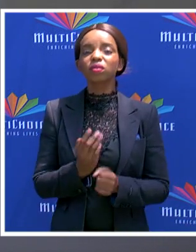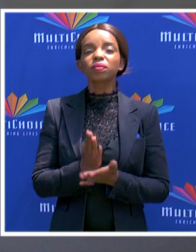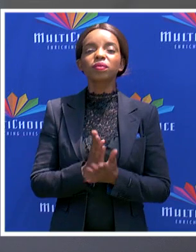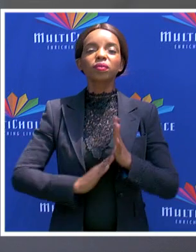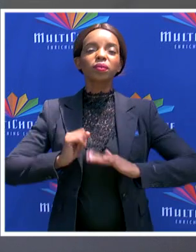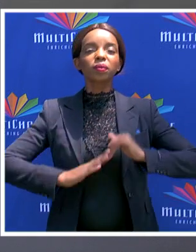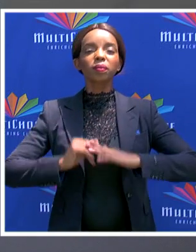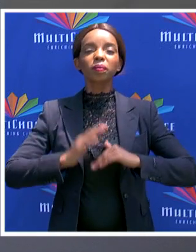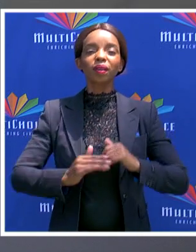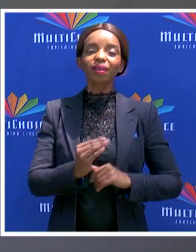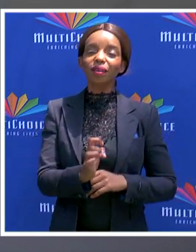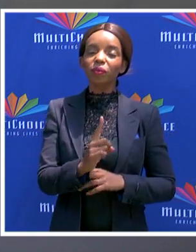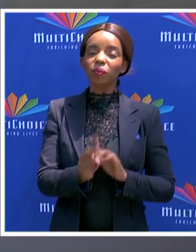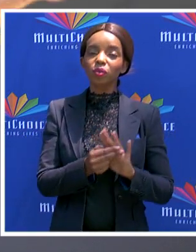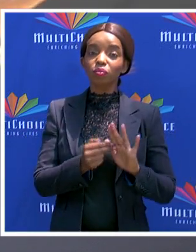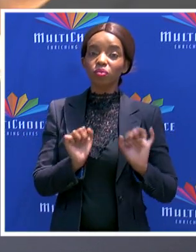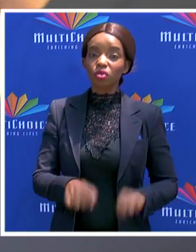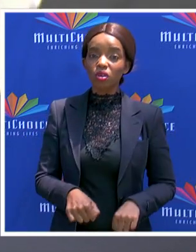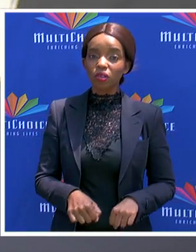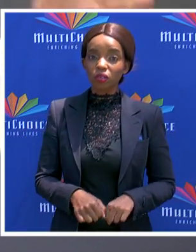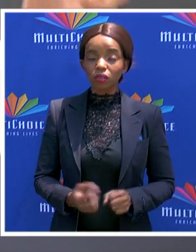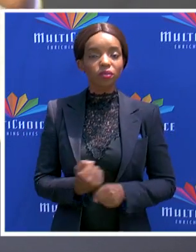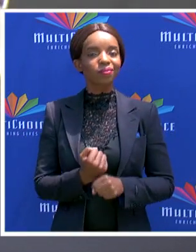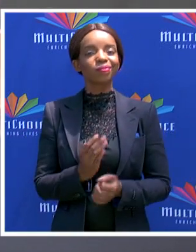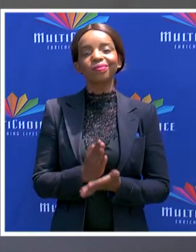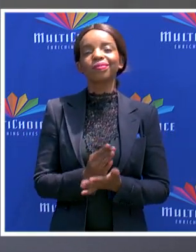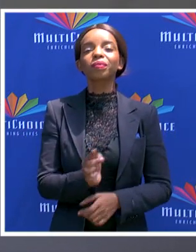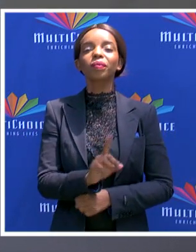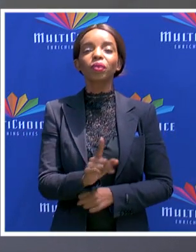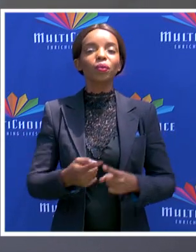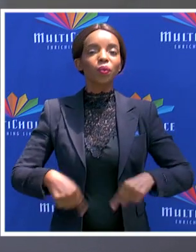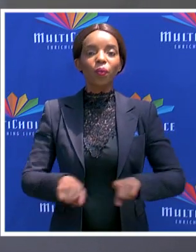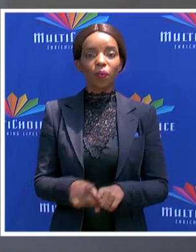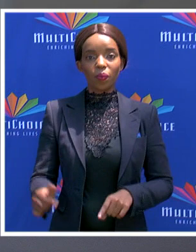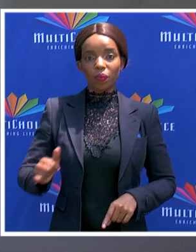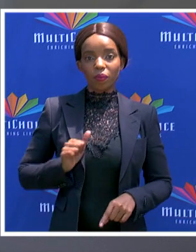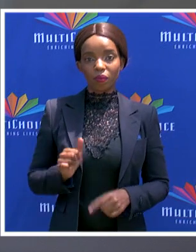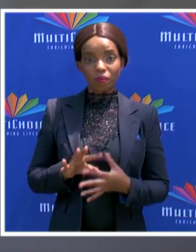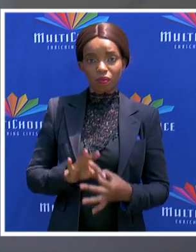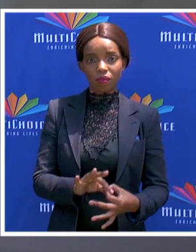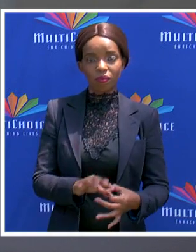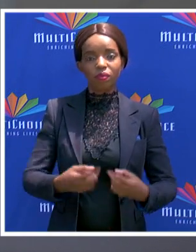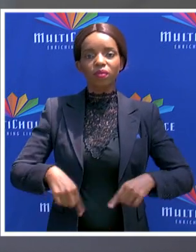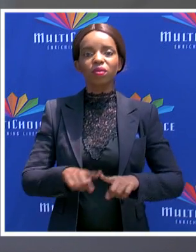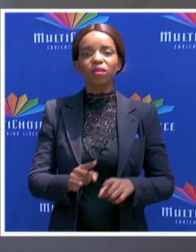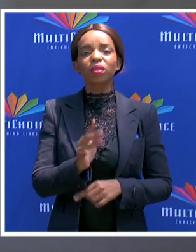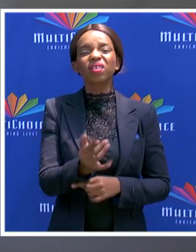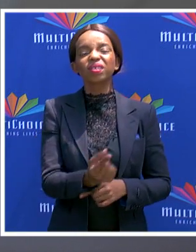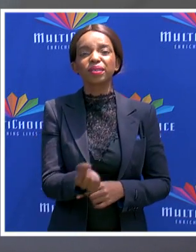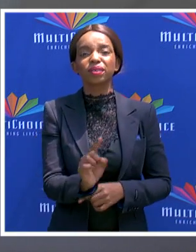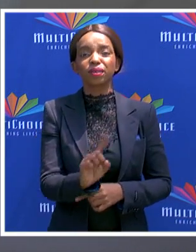local content, is to ensure that we run a lean and mean business, that we will deliver shareholder